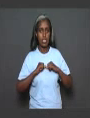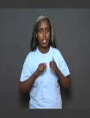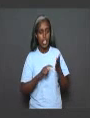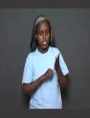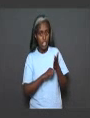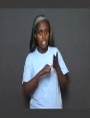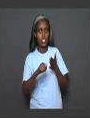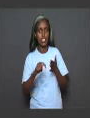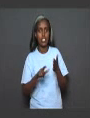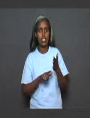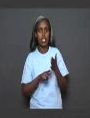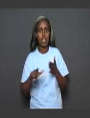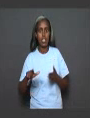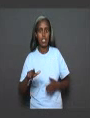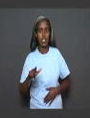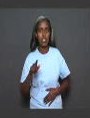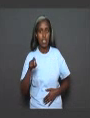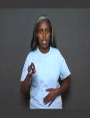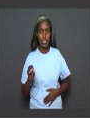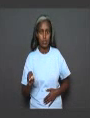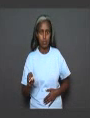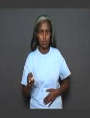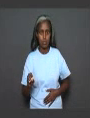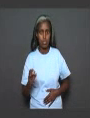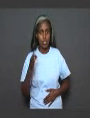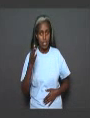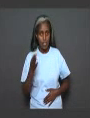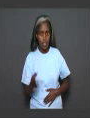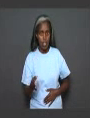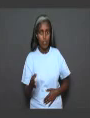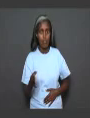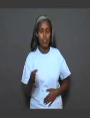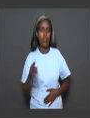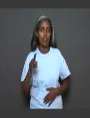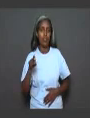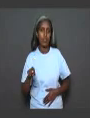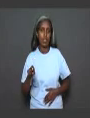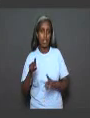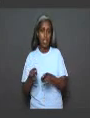line at x naught, f of x naught.